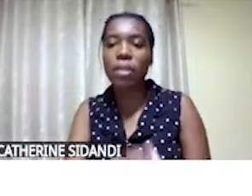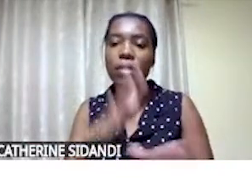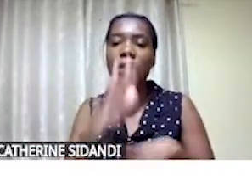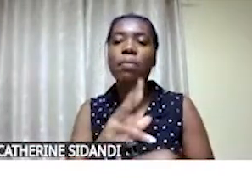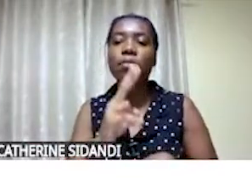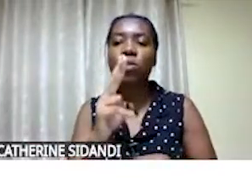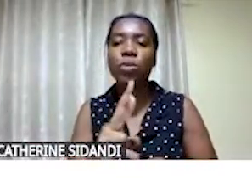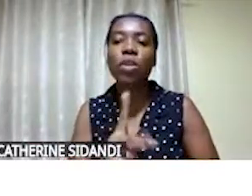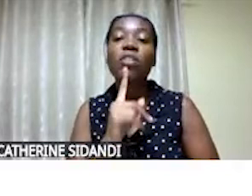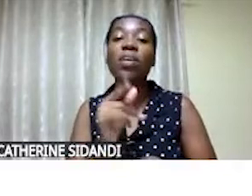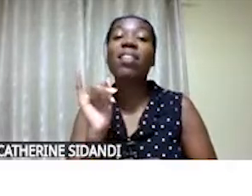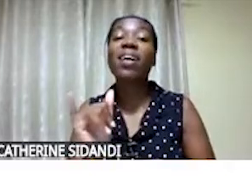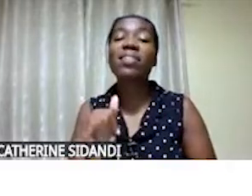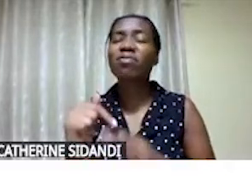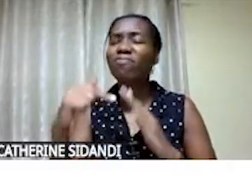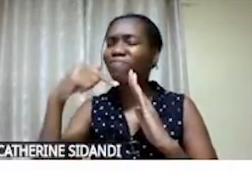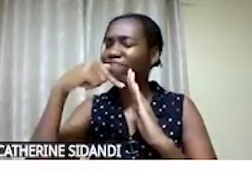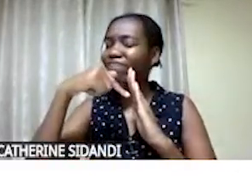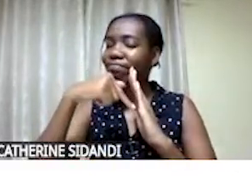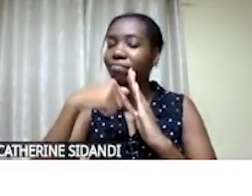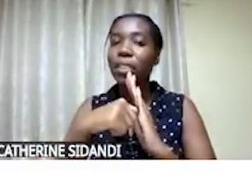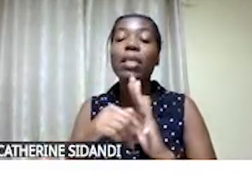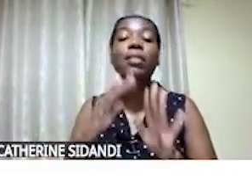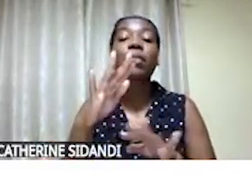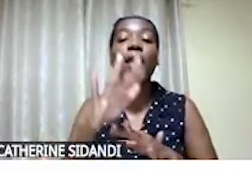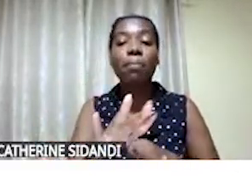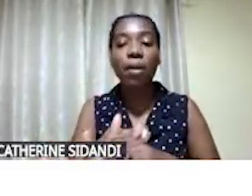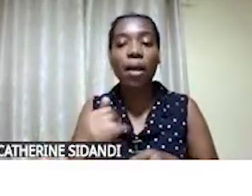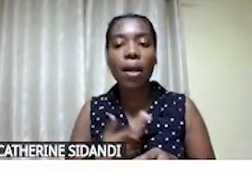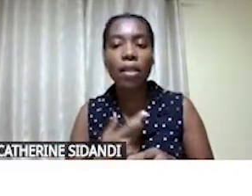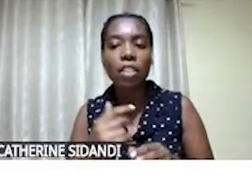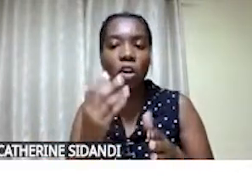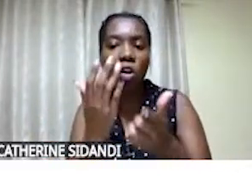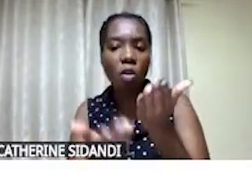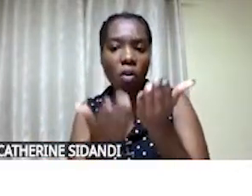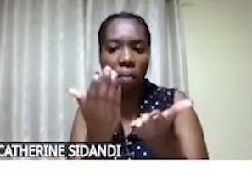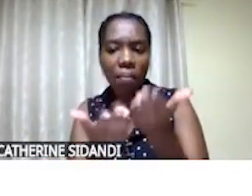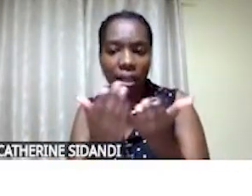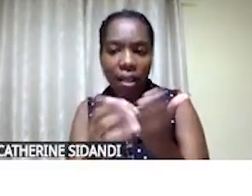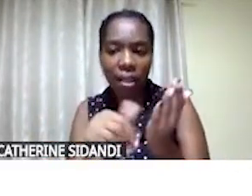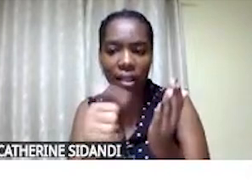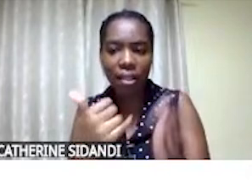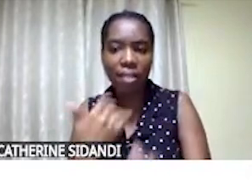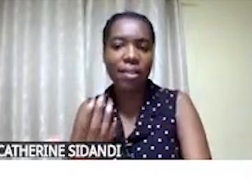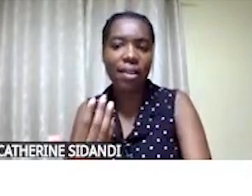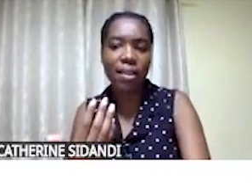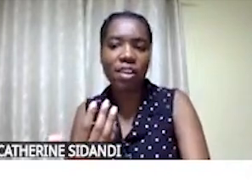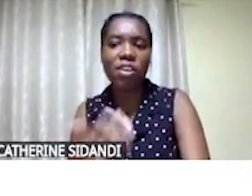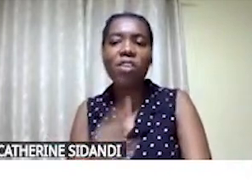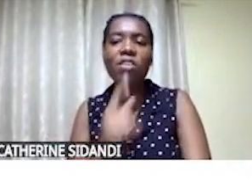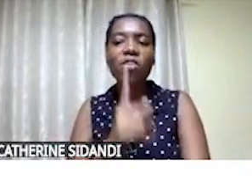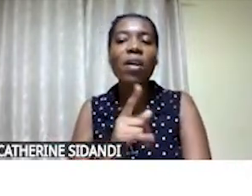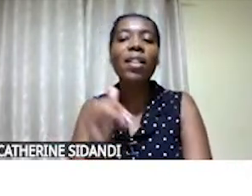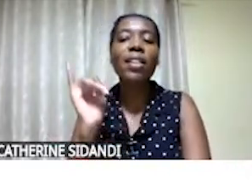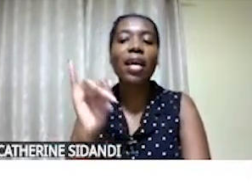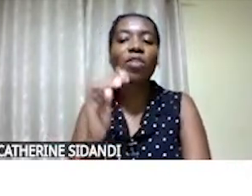step compared to all the rest, really. This is the most detailed step. This is where you want to